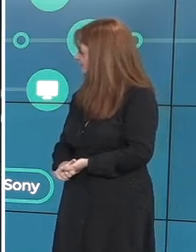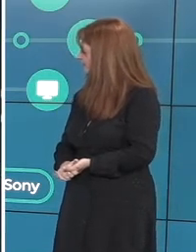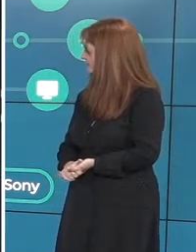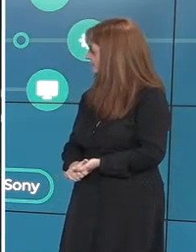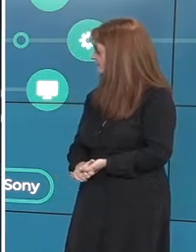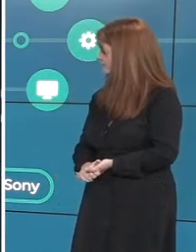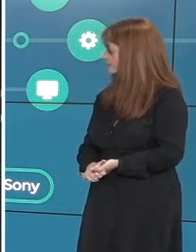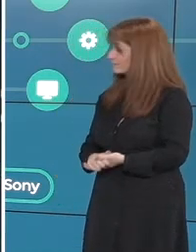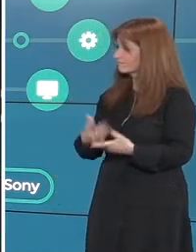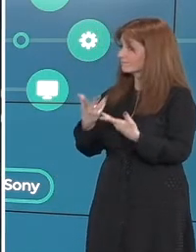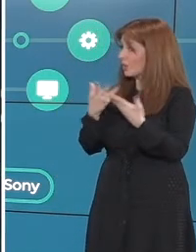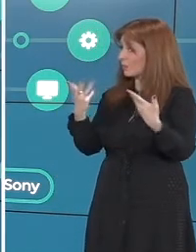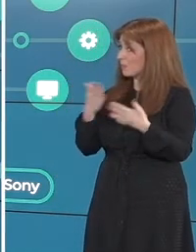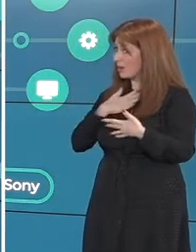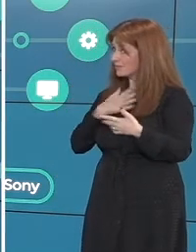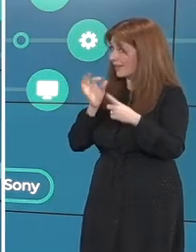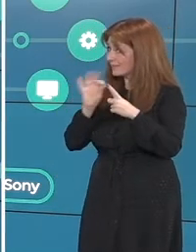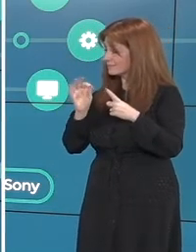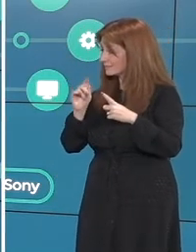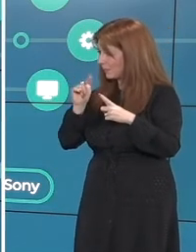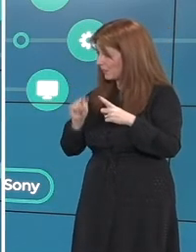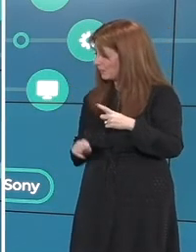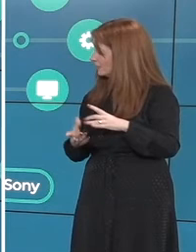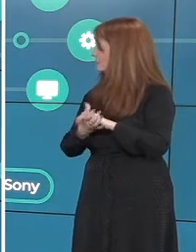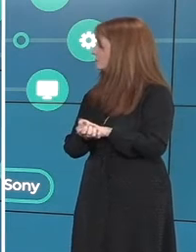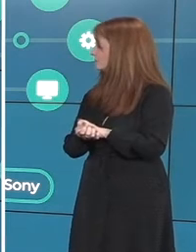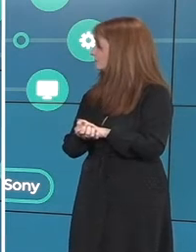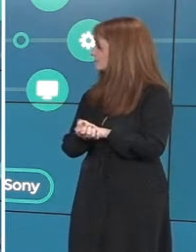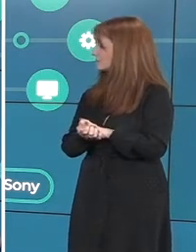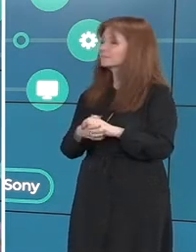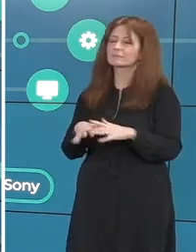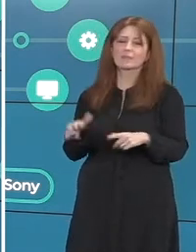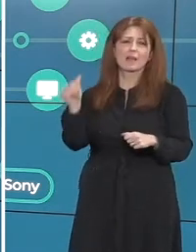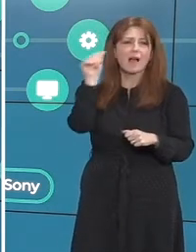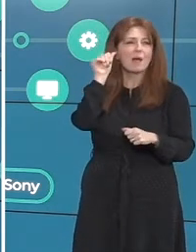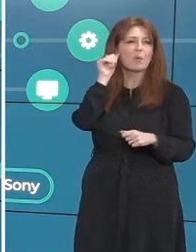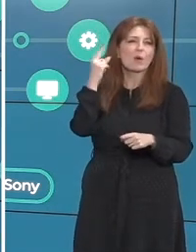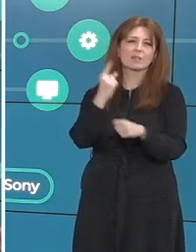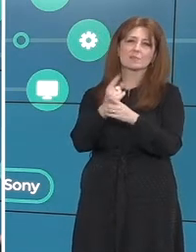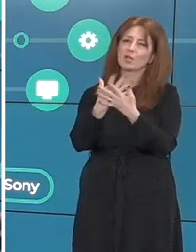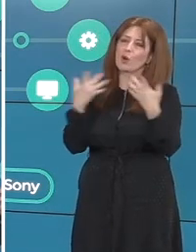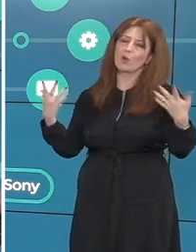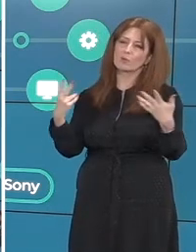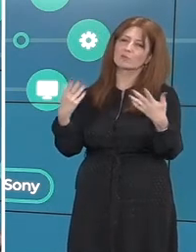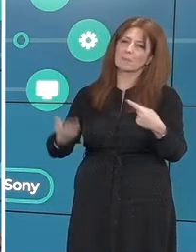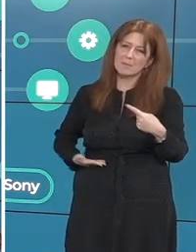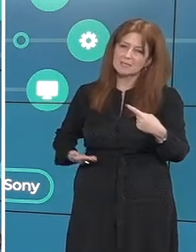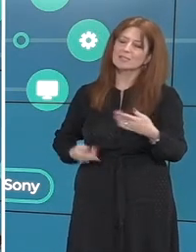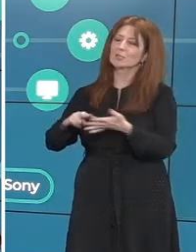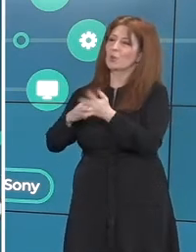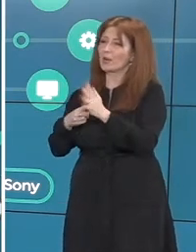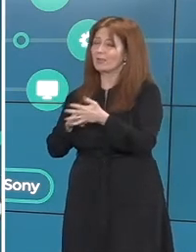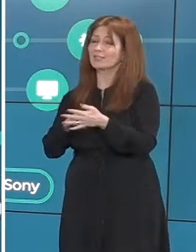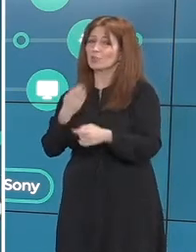audience. Okay. I think I'm aware, speaking to lots of businesses and organisations, there's folks that are new to